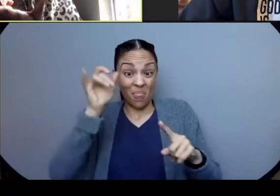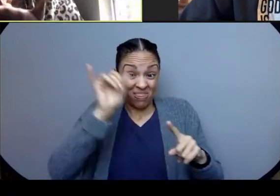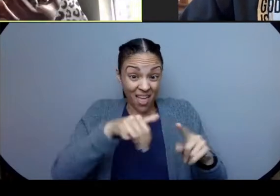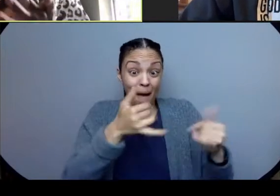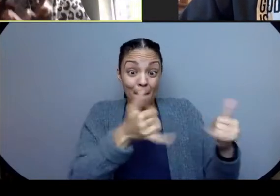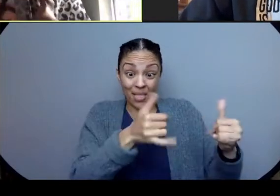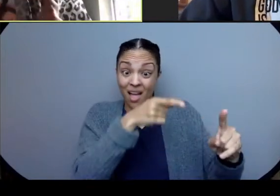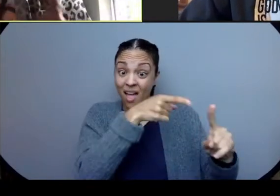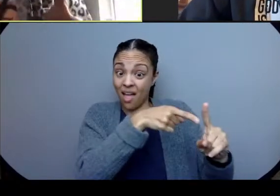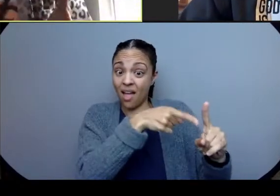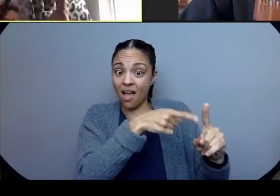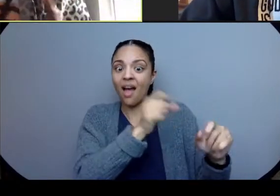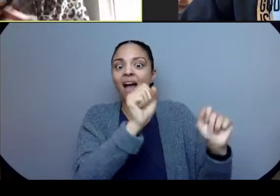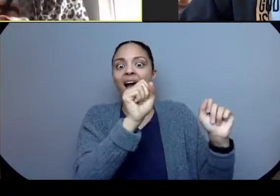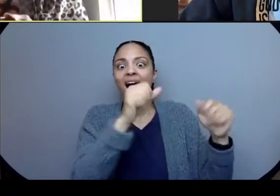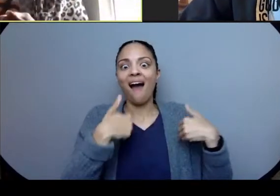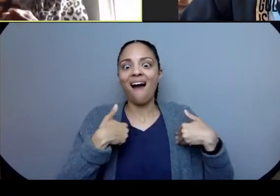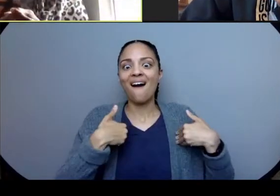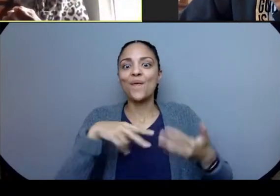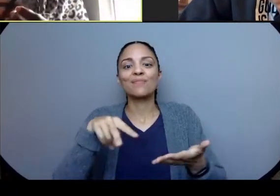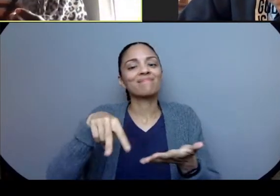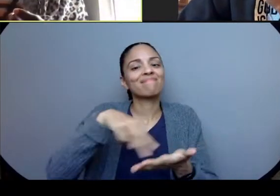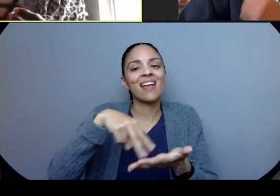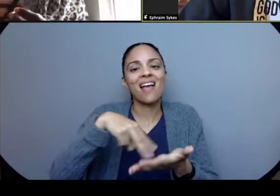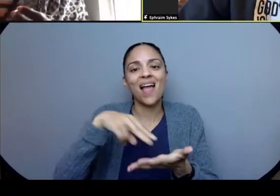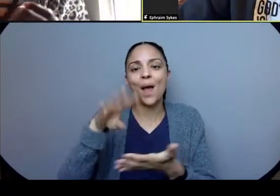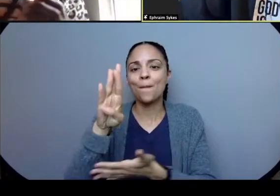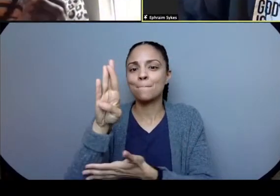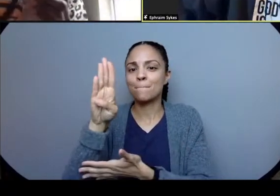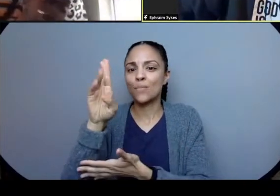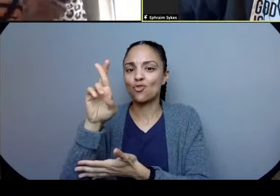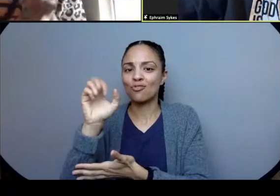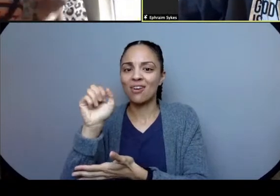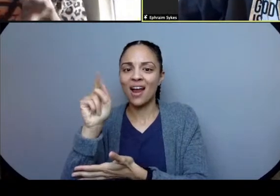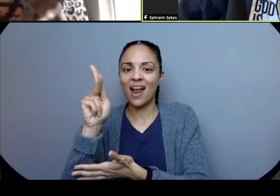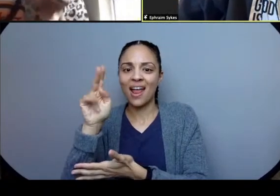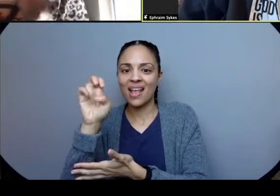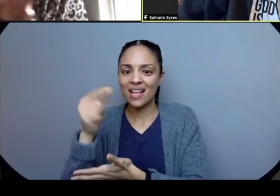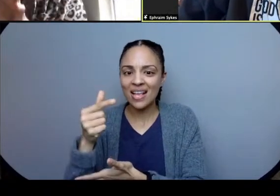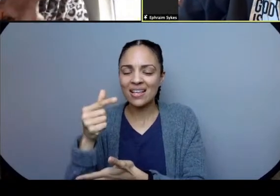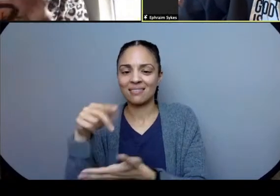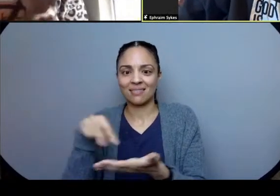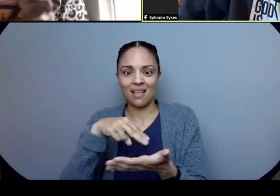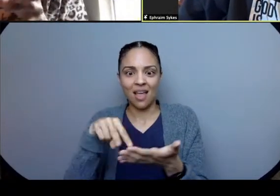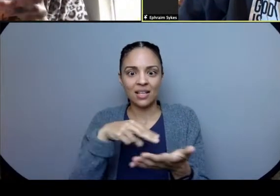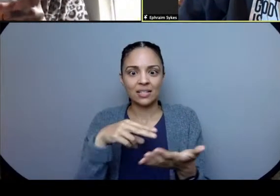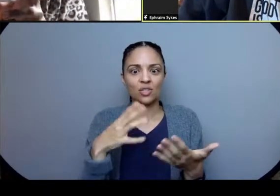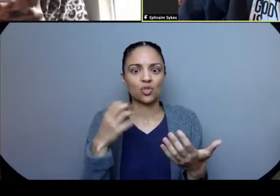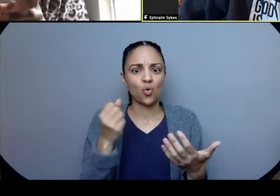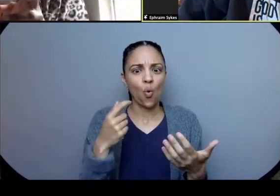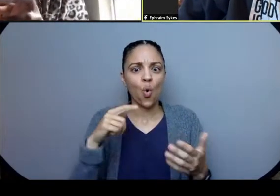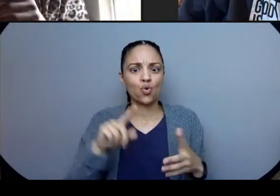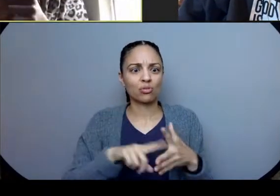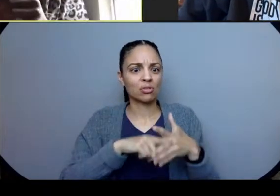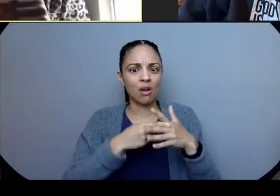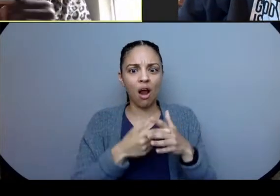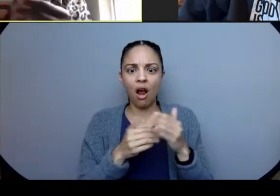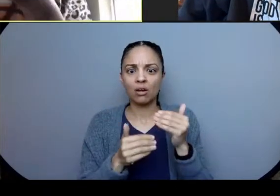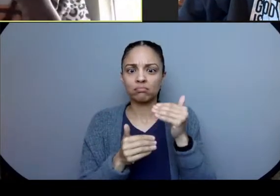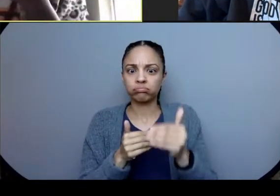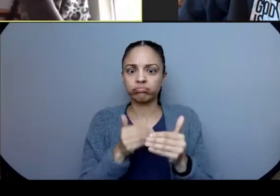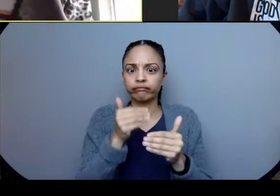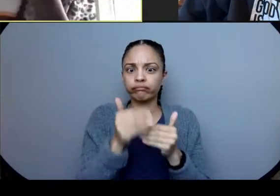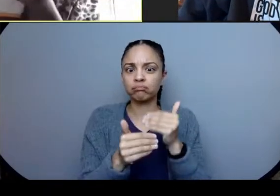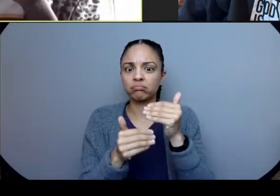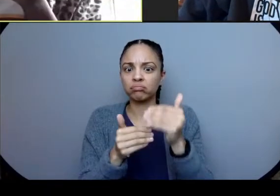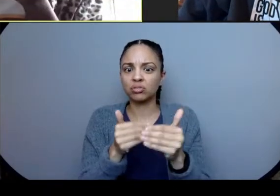because, you know, we always danced, but we started to formulate this stuff. And I can't, you know,